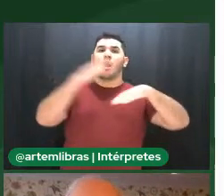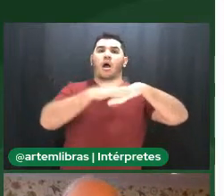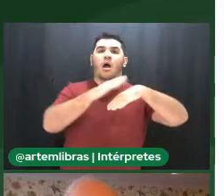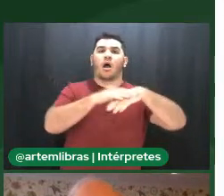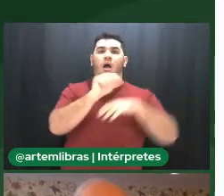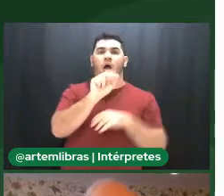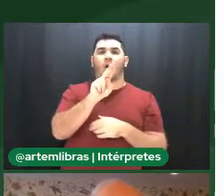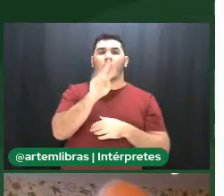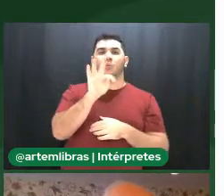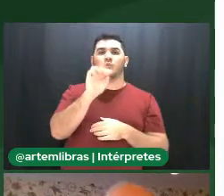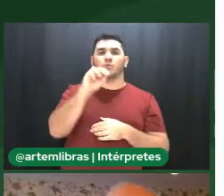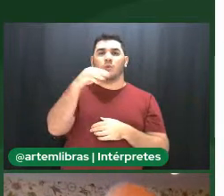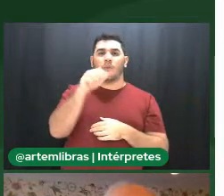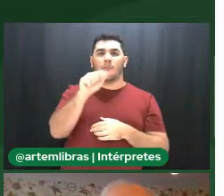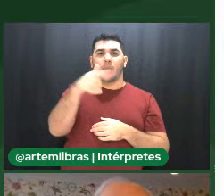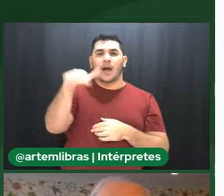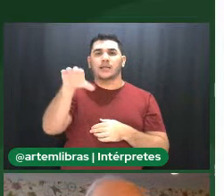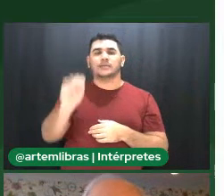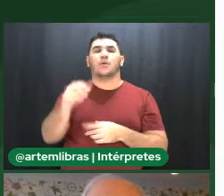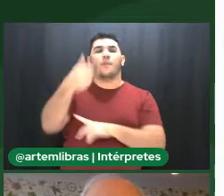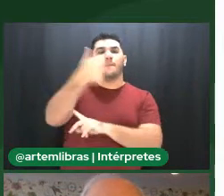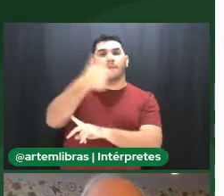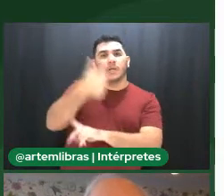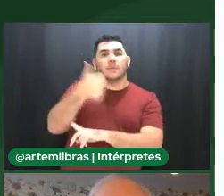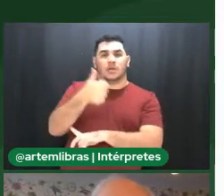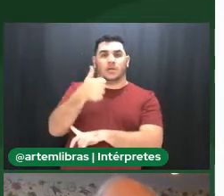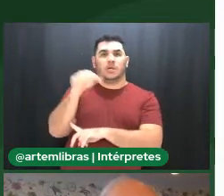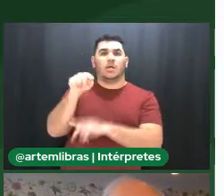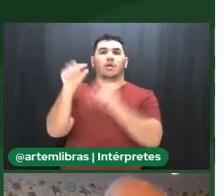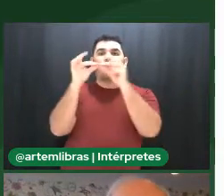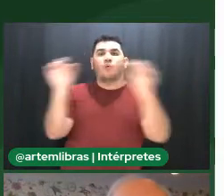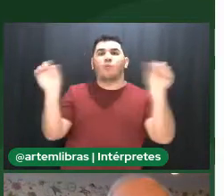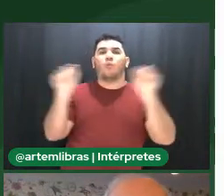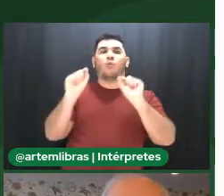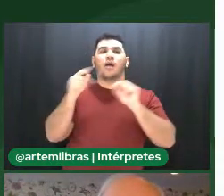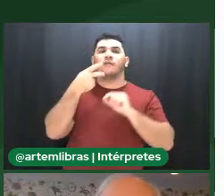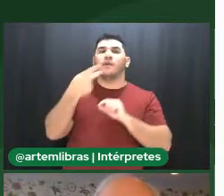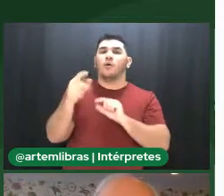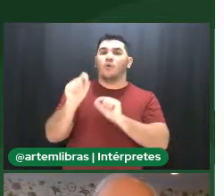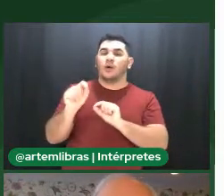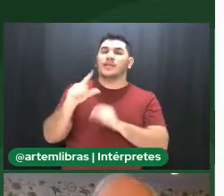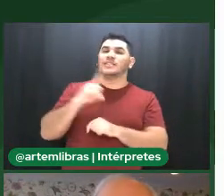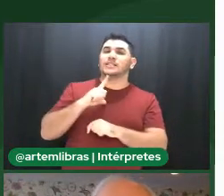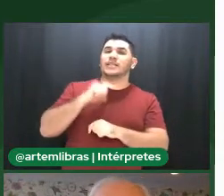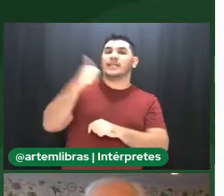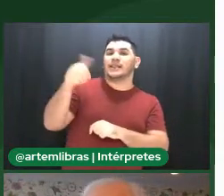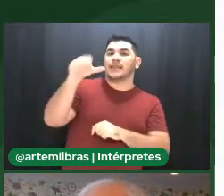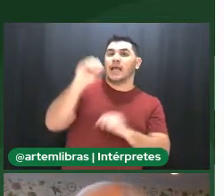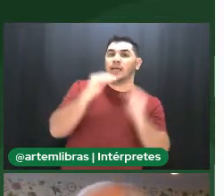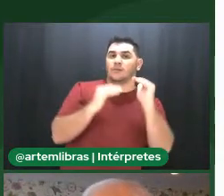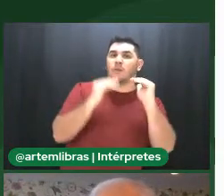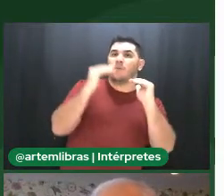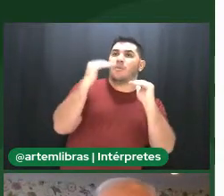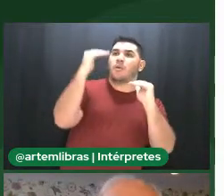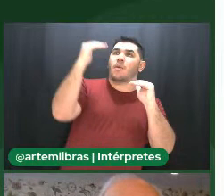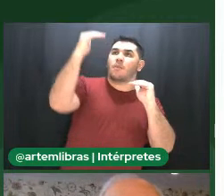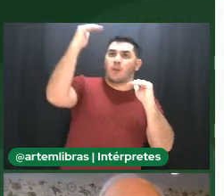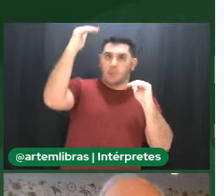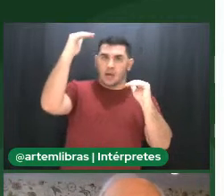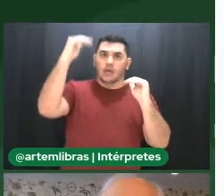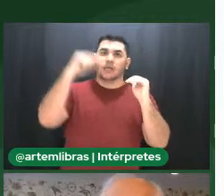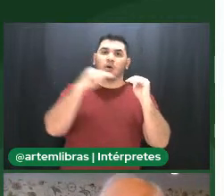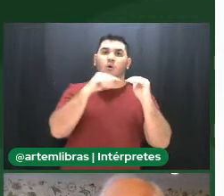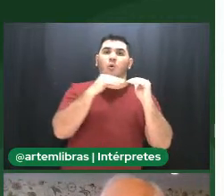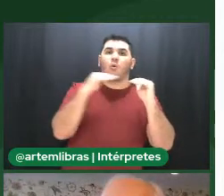1980. And he said that there were 10 levels of automation, from full human control to full